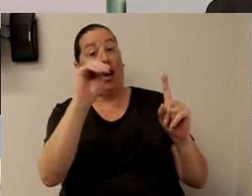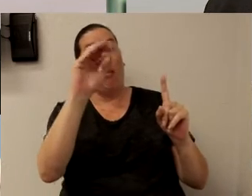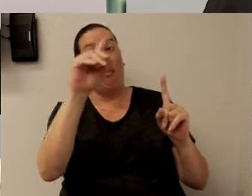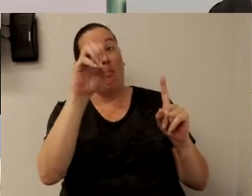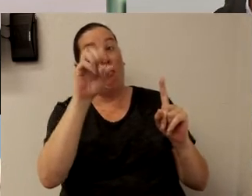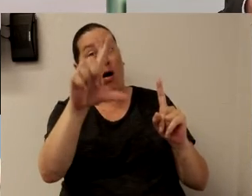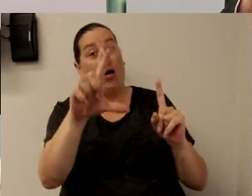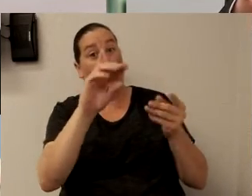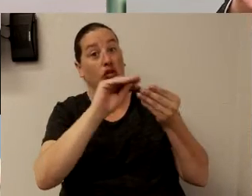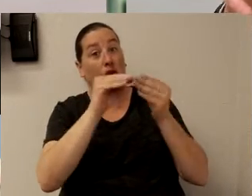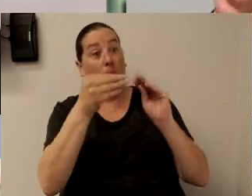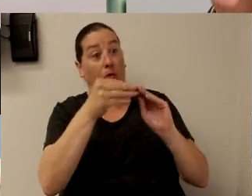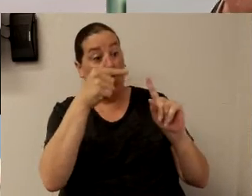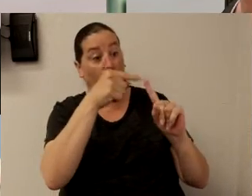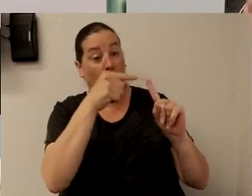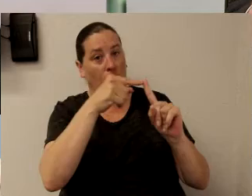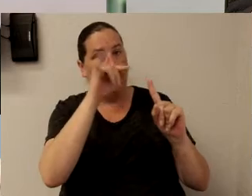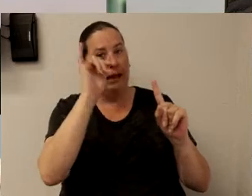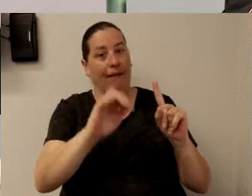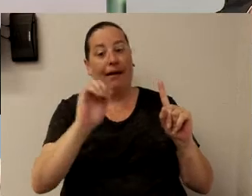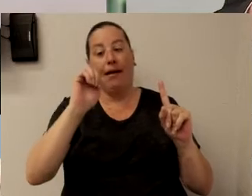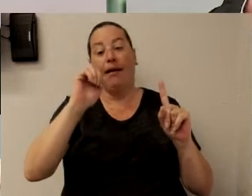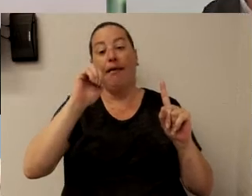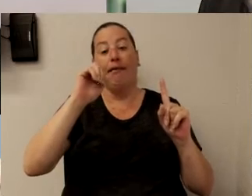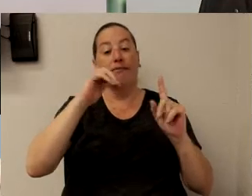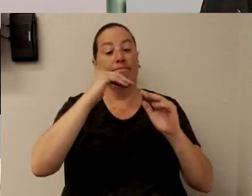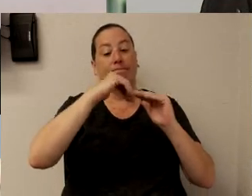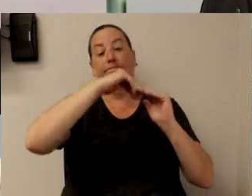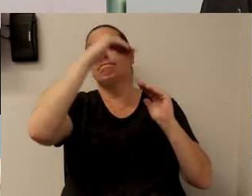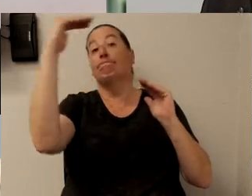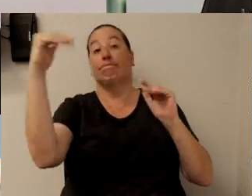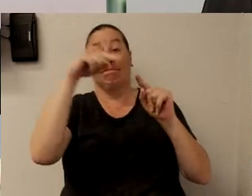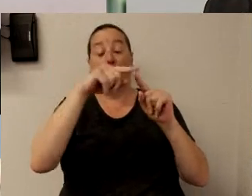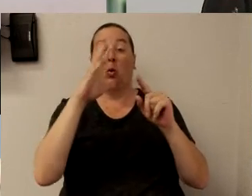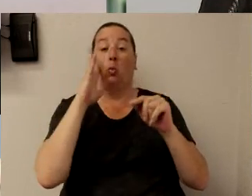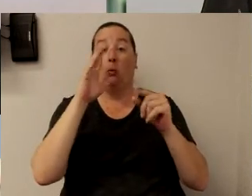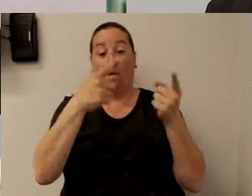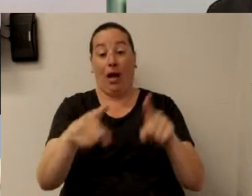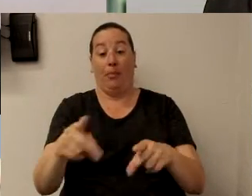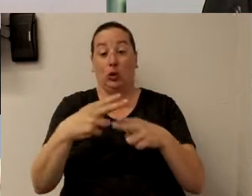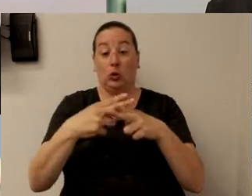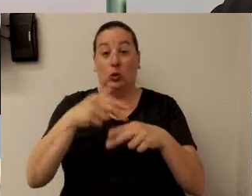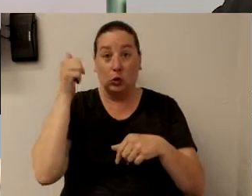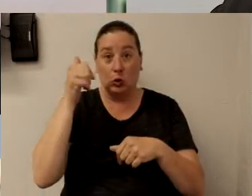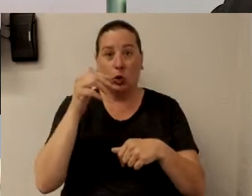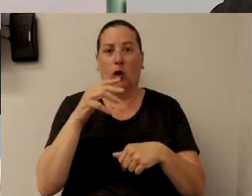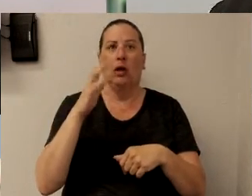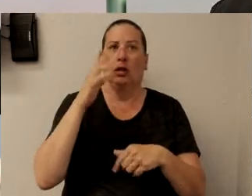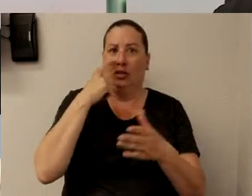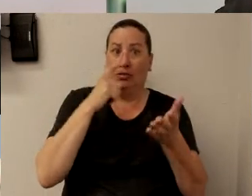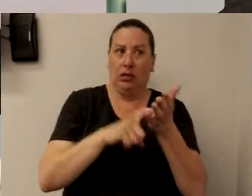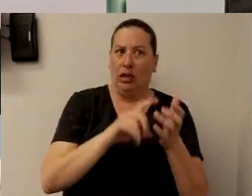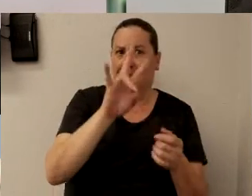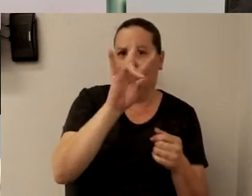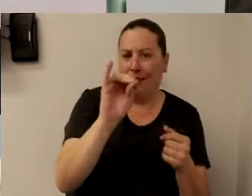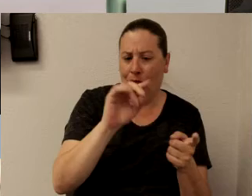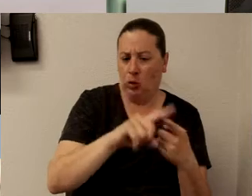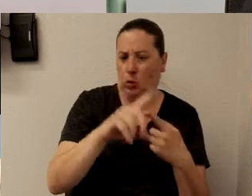that apex was going to occur sooner, and it was up to about 70 to 100 cases a